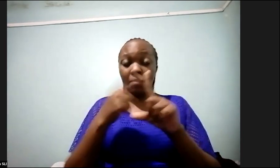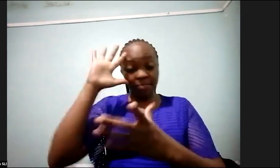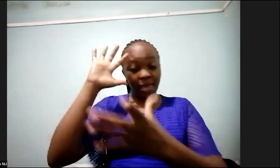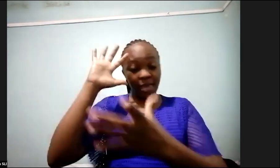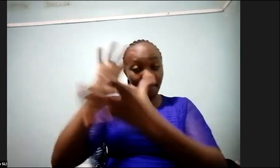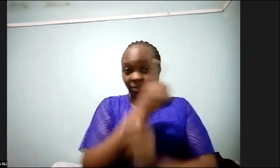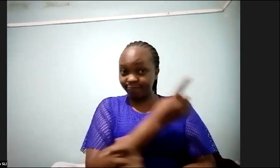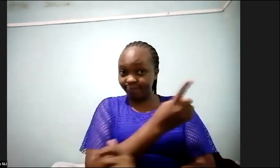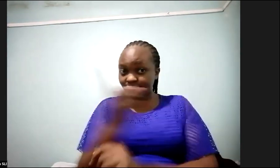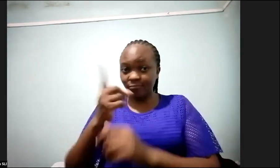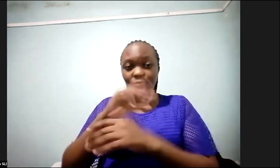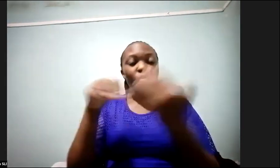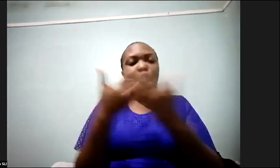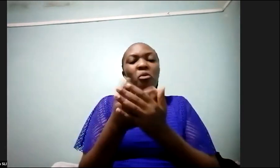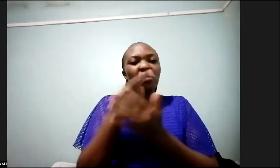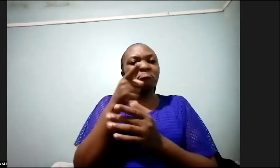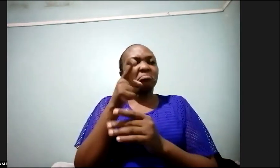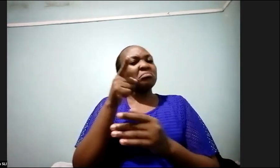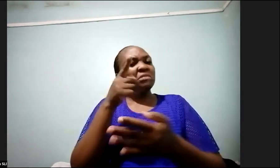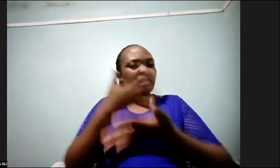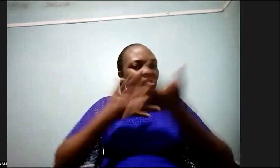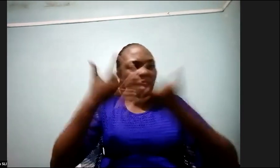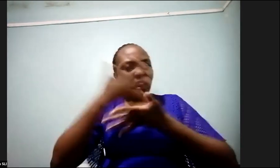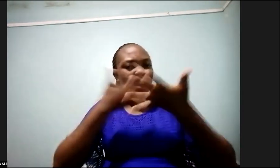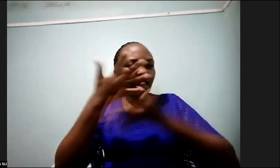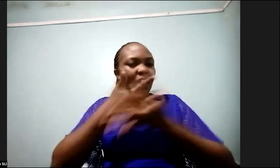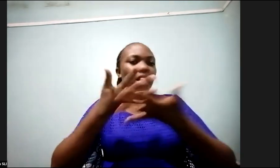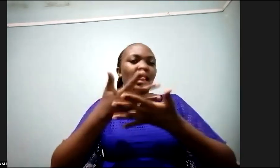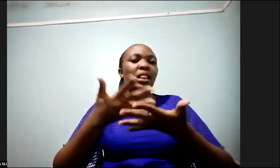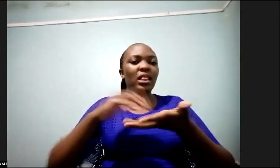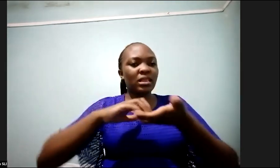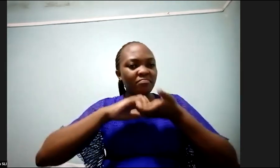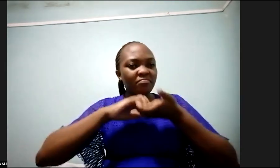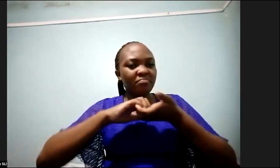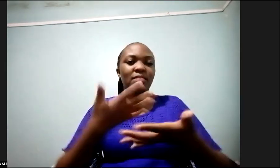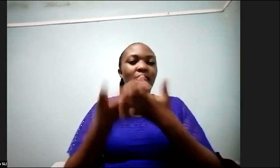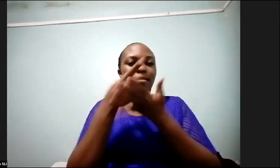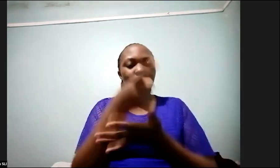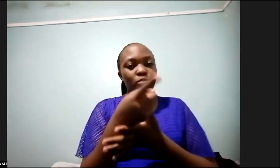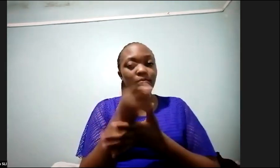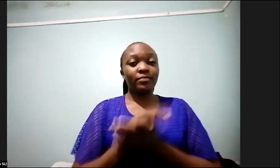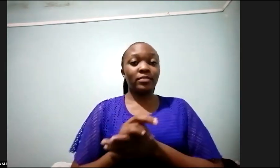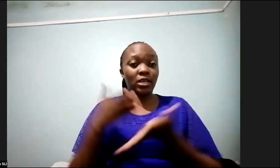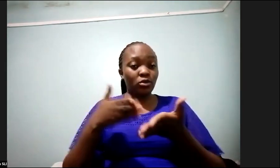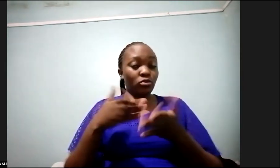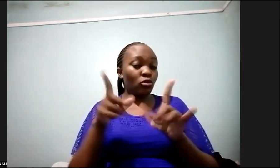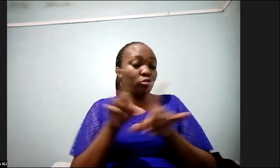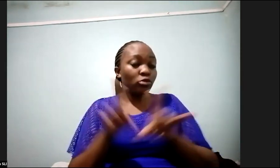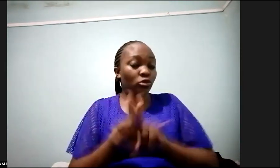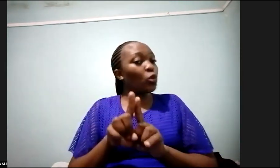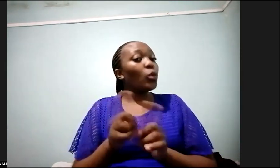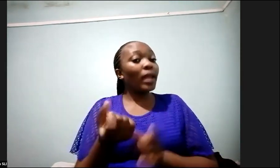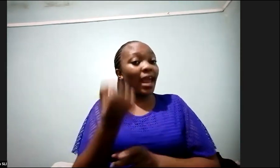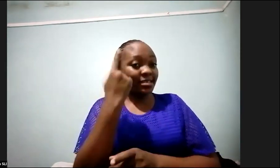has it been going, what sessions were good to you, and what more could have you expected that we did